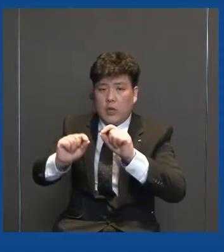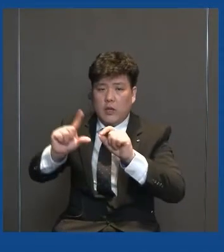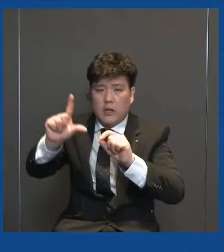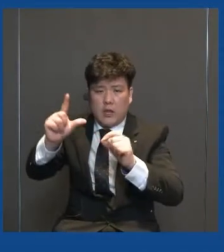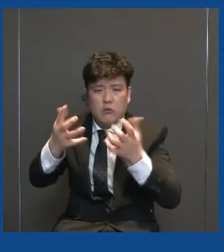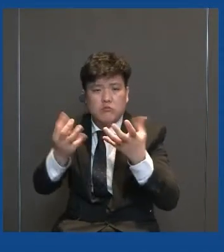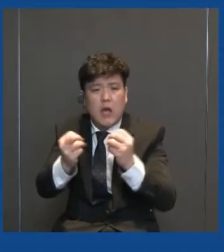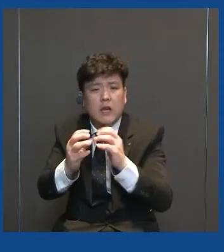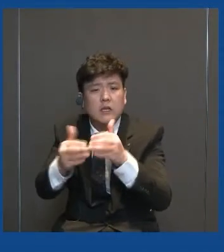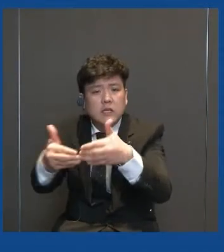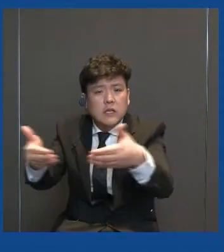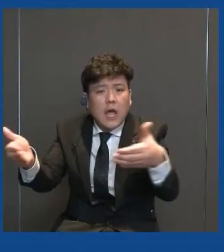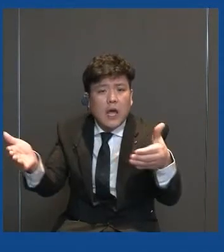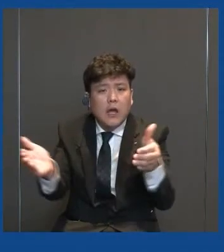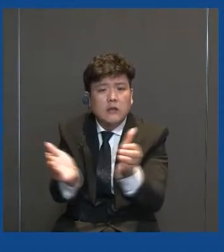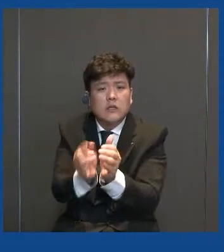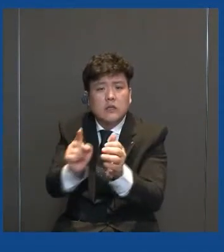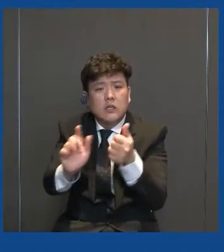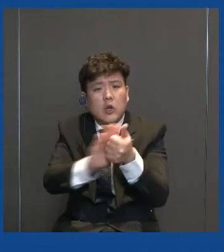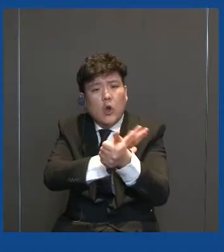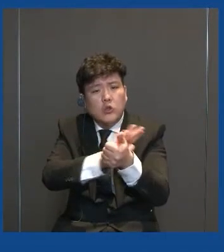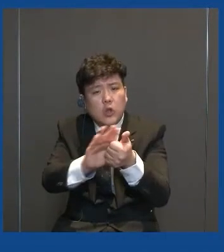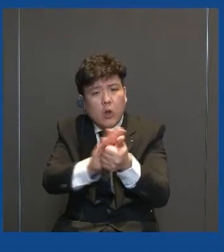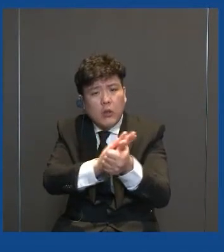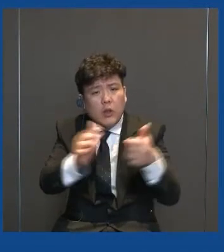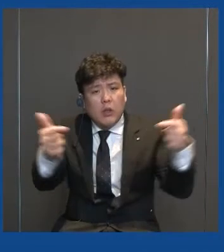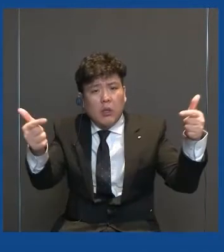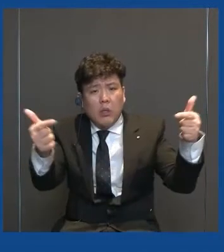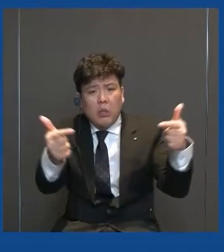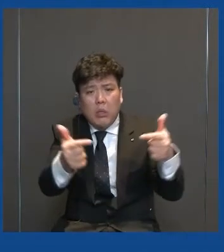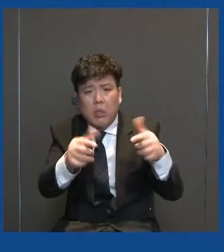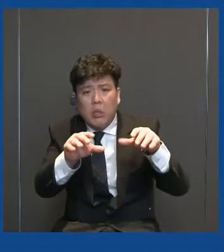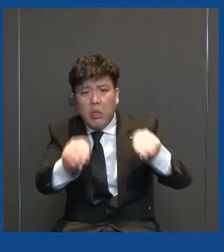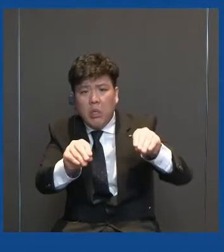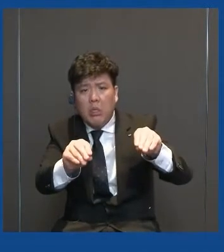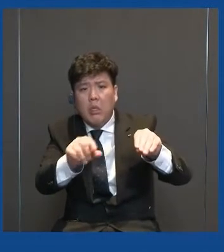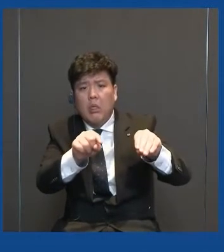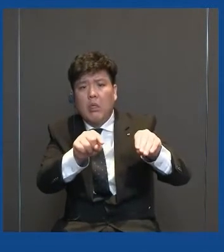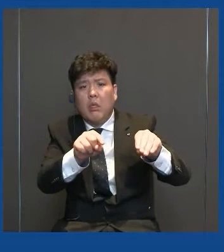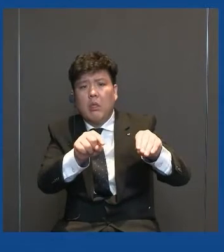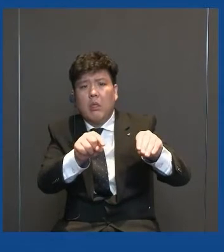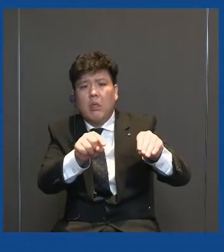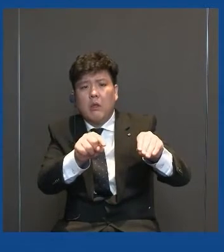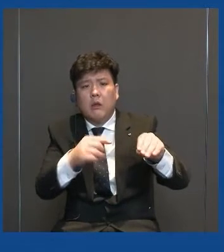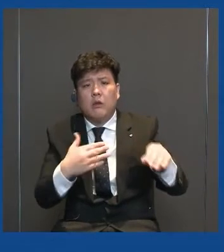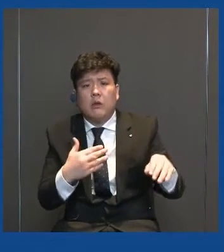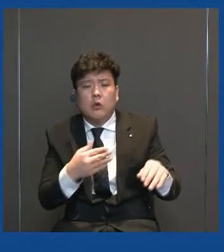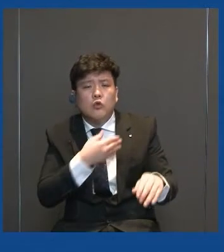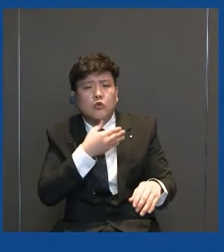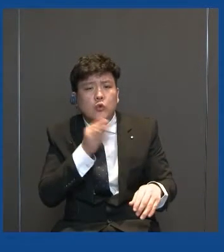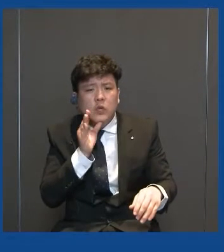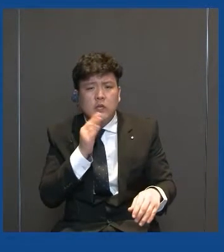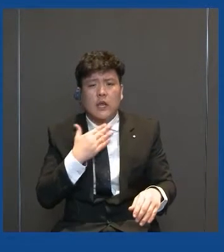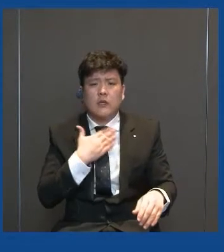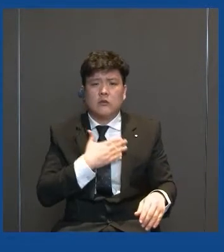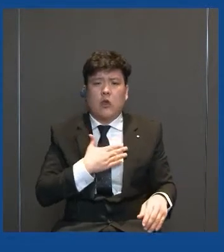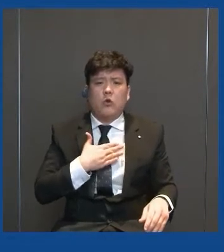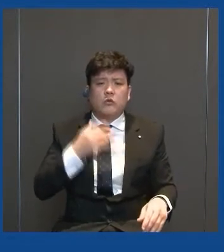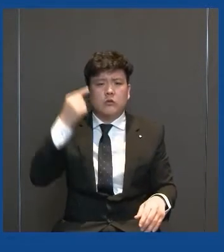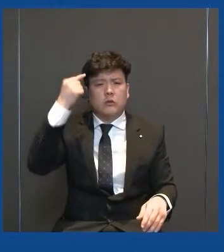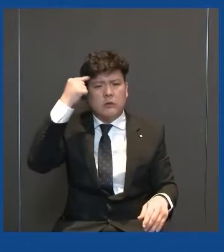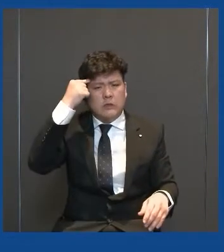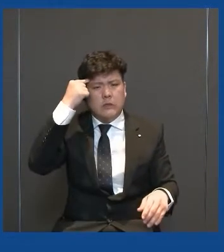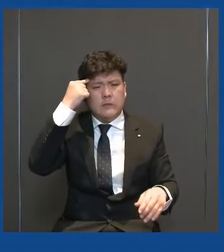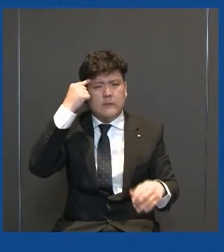physical well-being of people with dementia, which was also touched upon by my colleague.